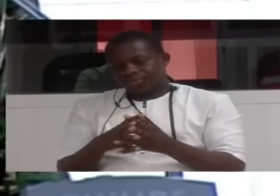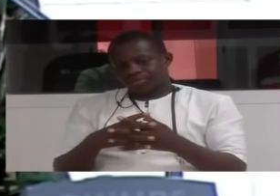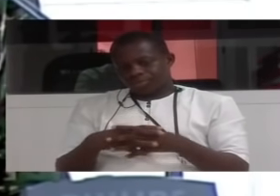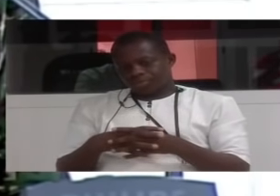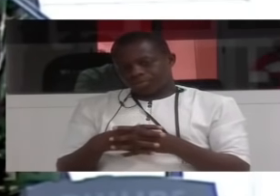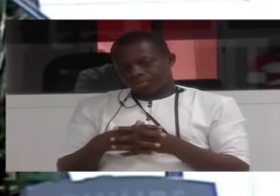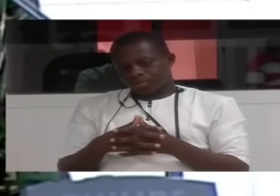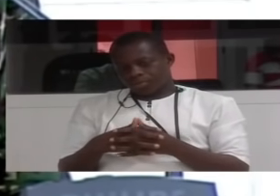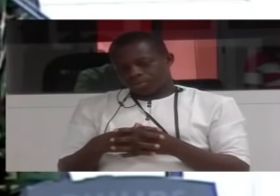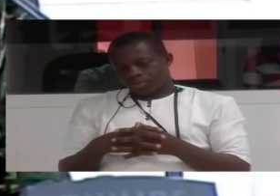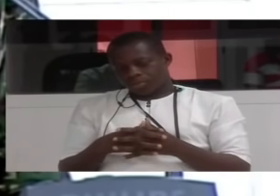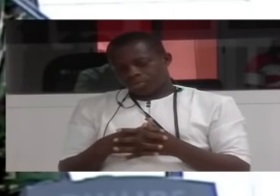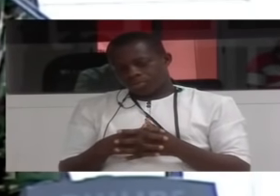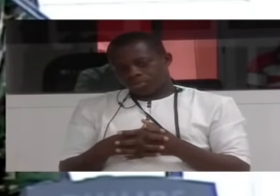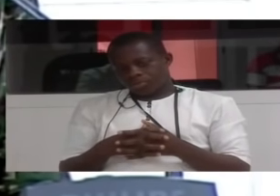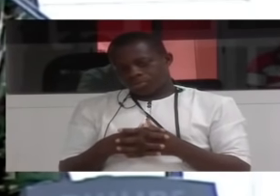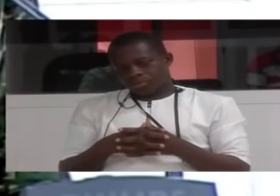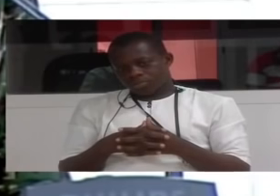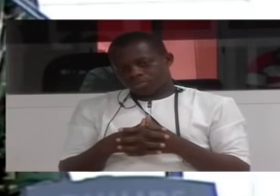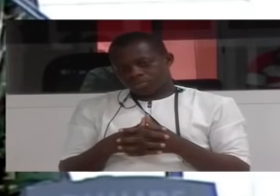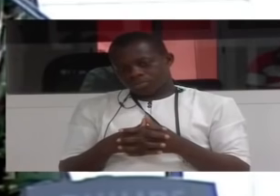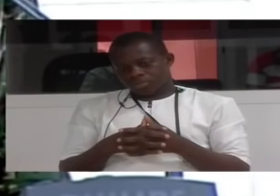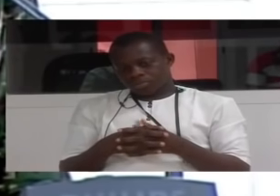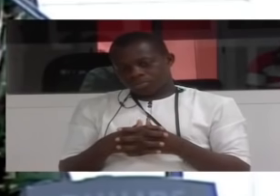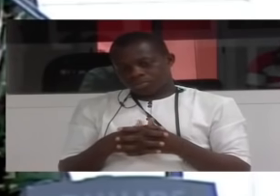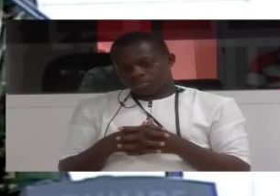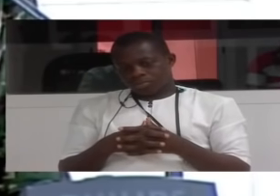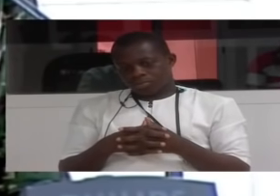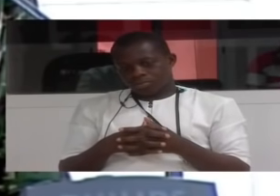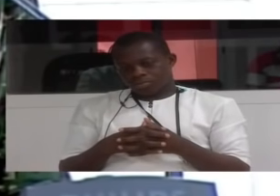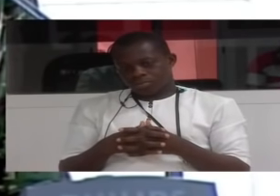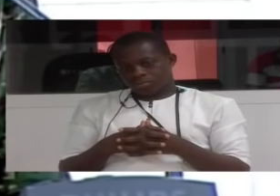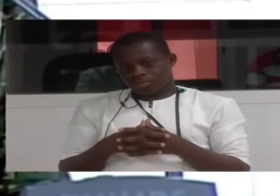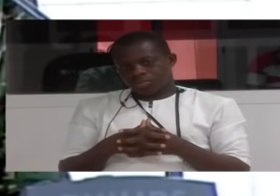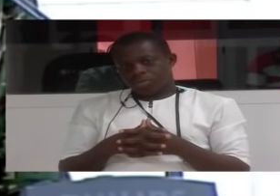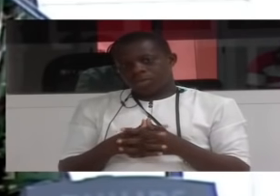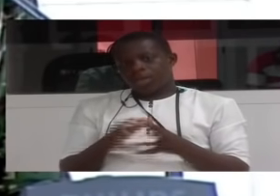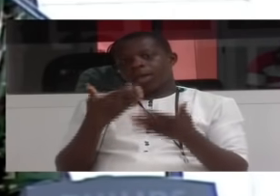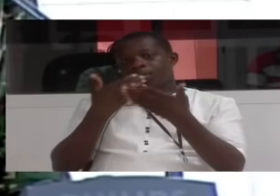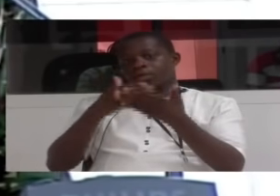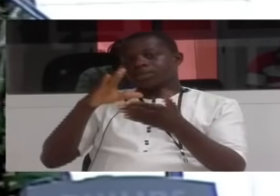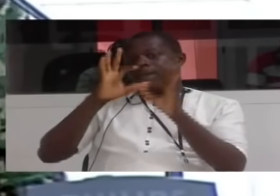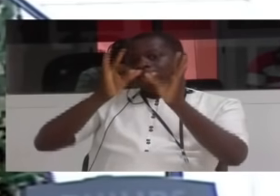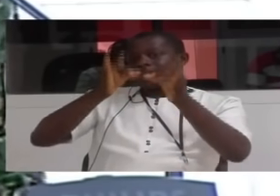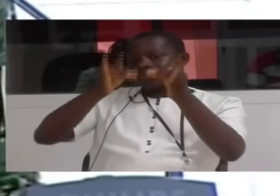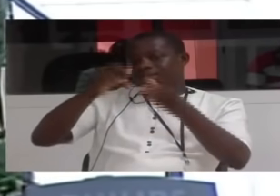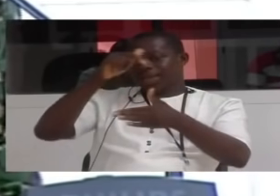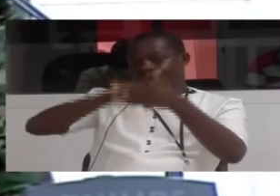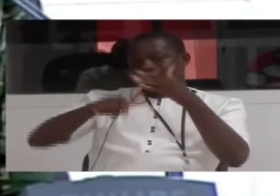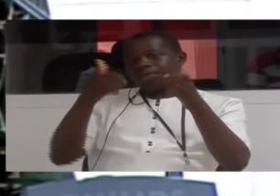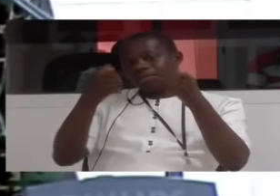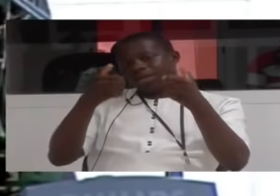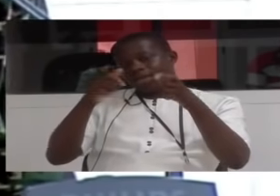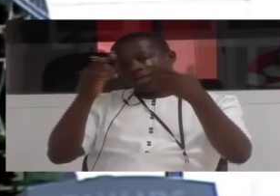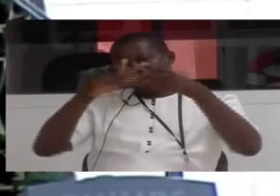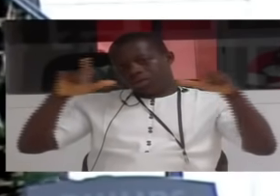is being admitted at the hospital in Banjul. Please take this one in Mandinka. Akoy ñu ndom fa Mandinka